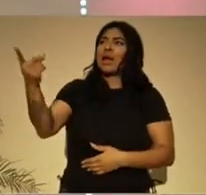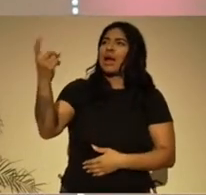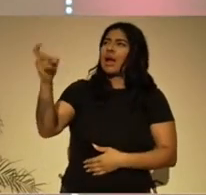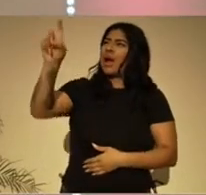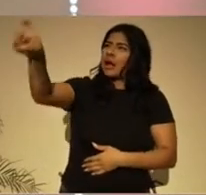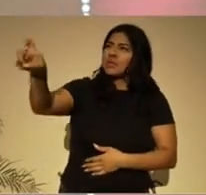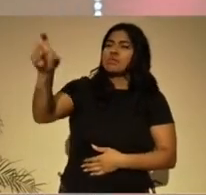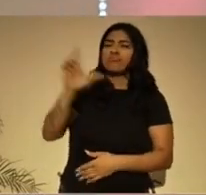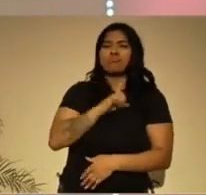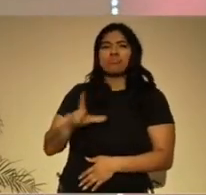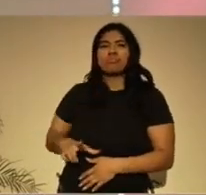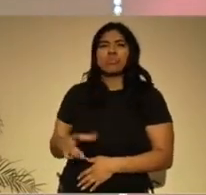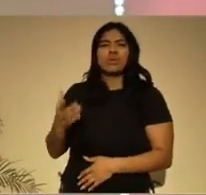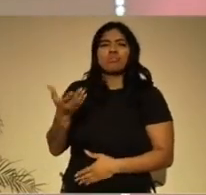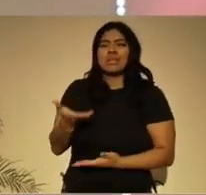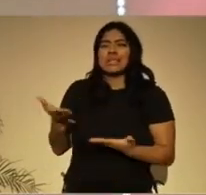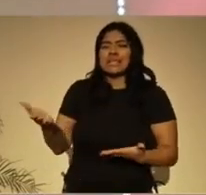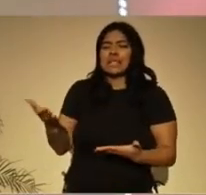Lord,